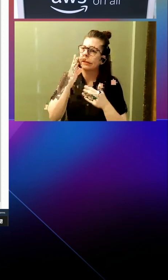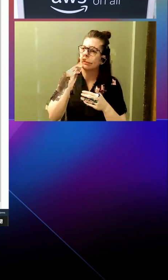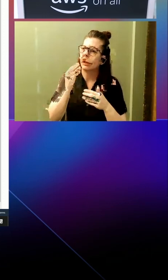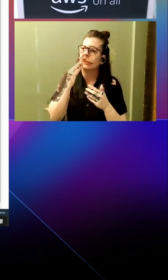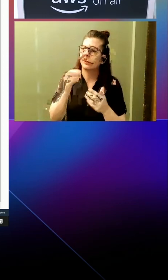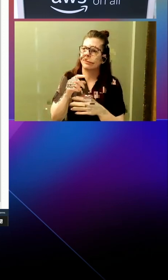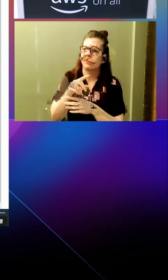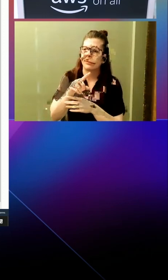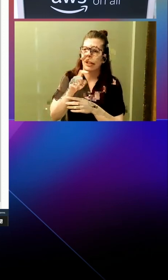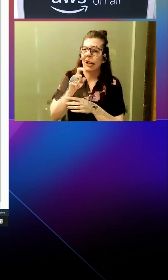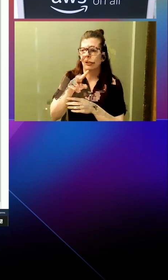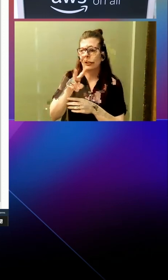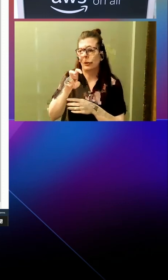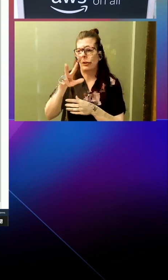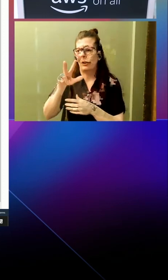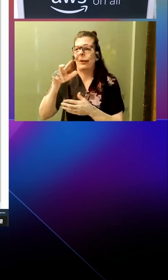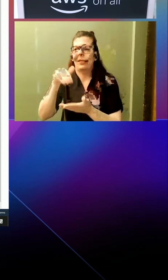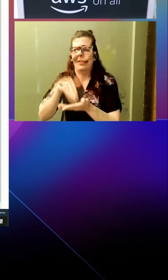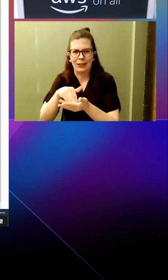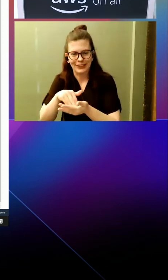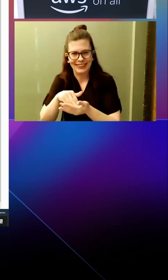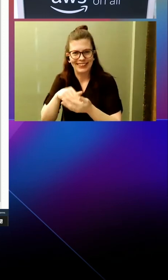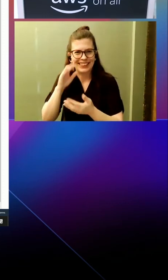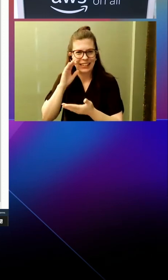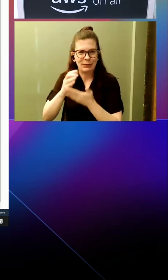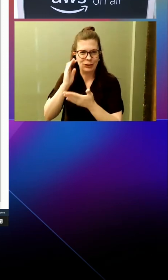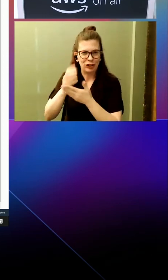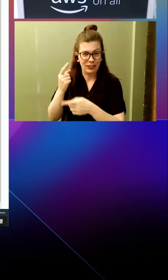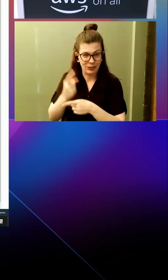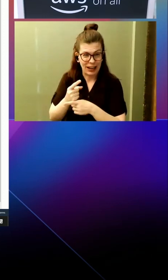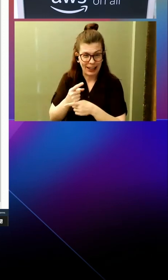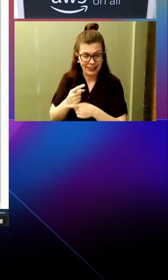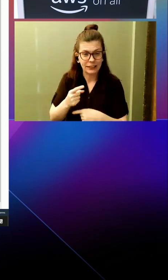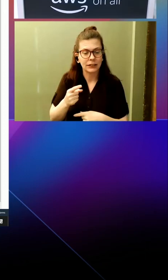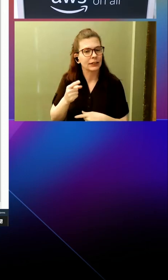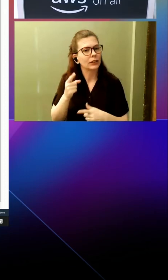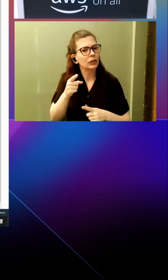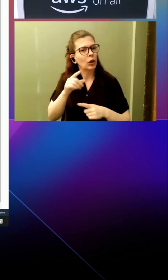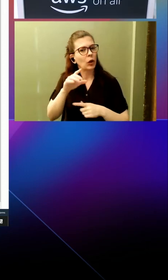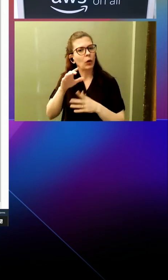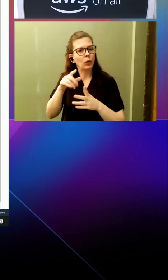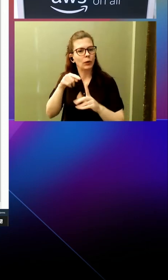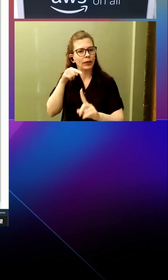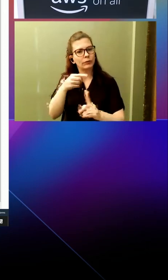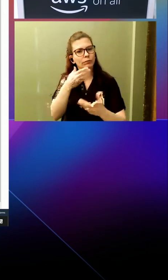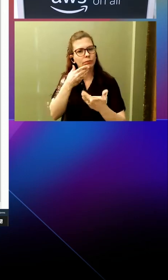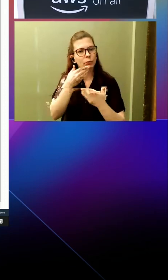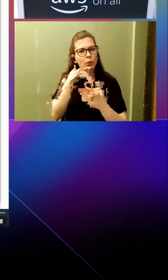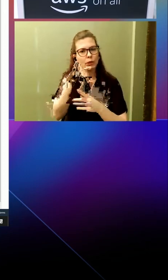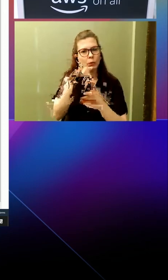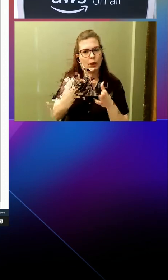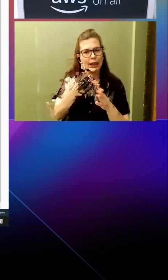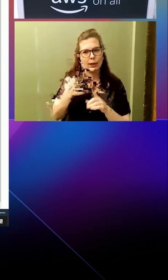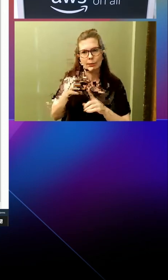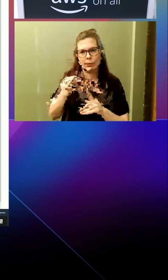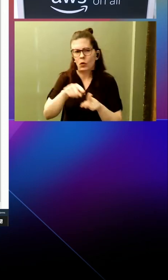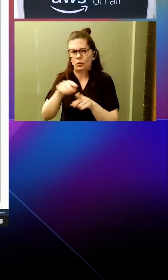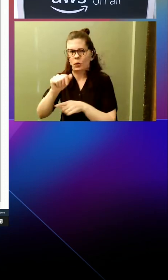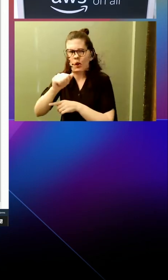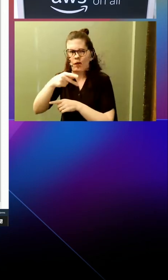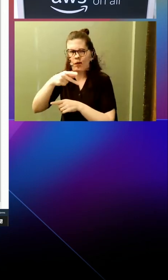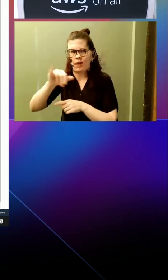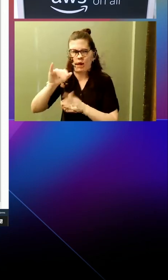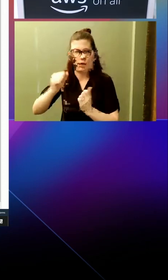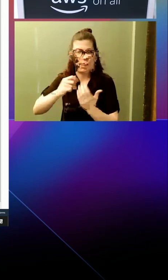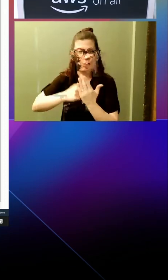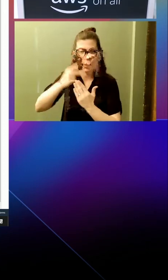or if not more images, right? So there's a console way to do this, but you also have APIs. You can programmatically do